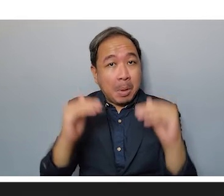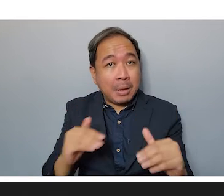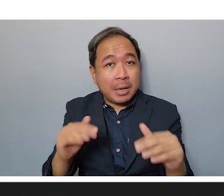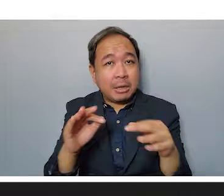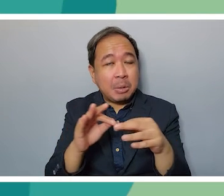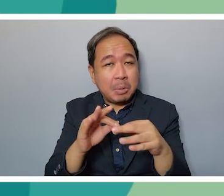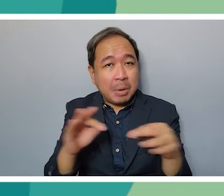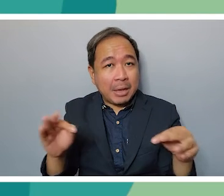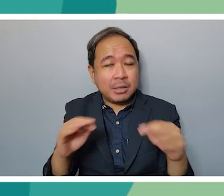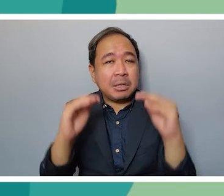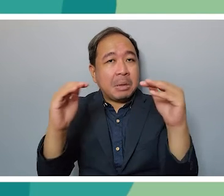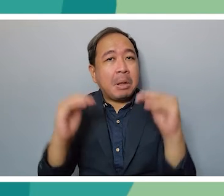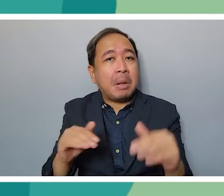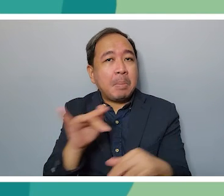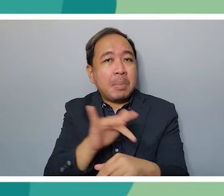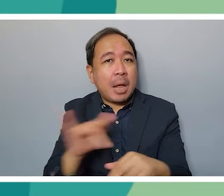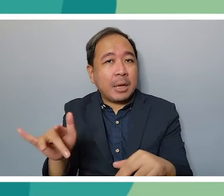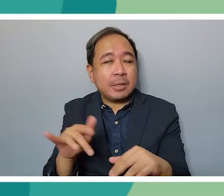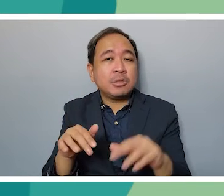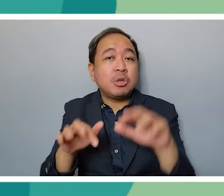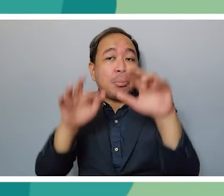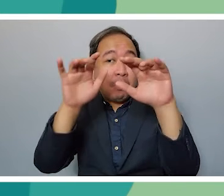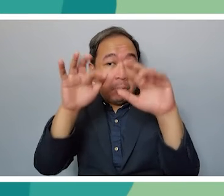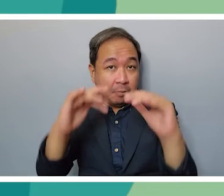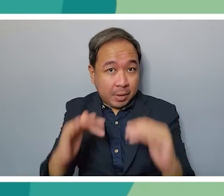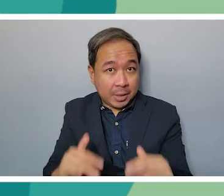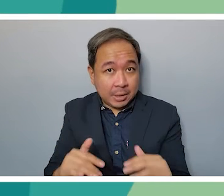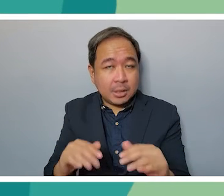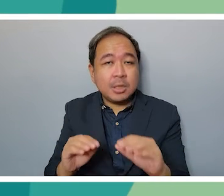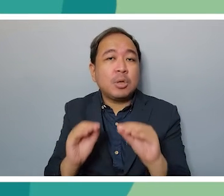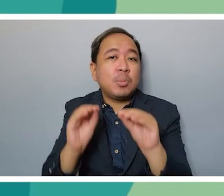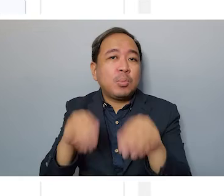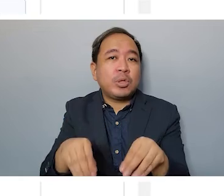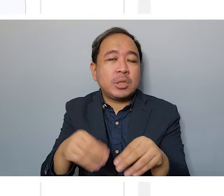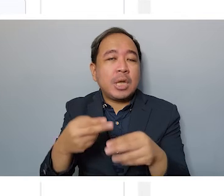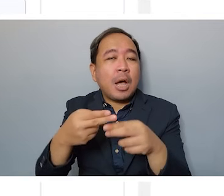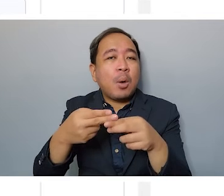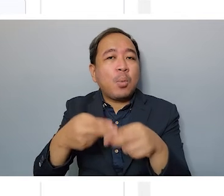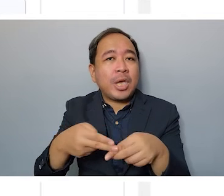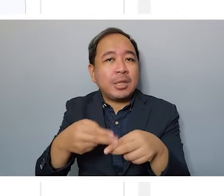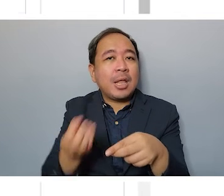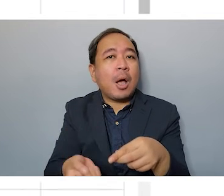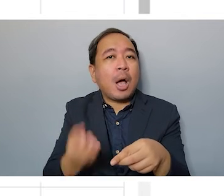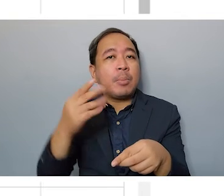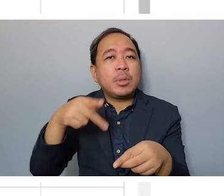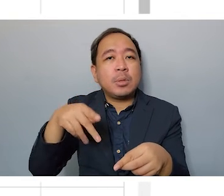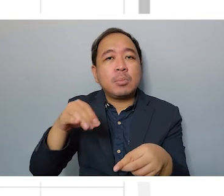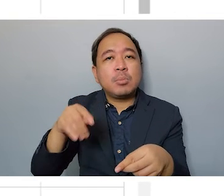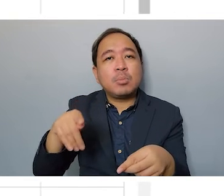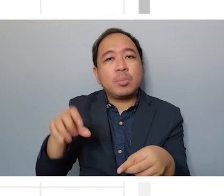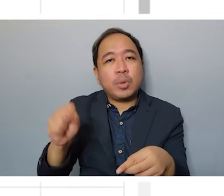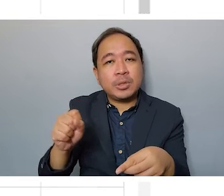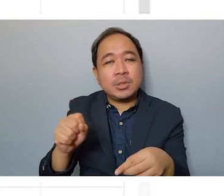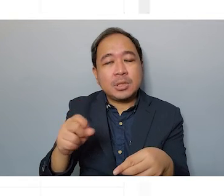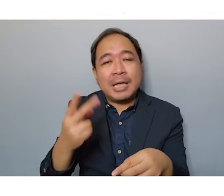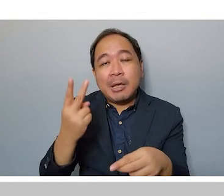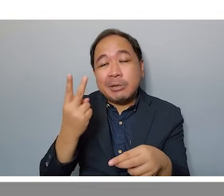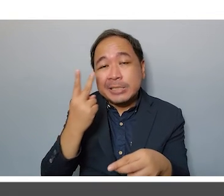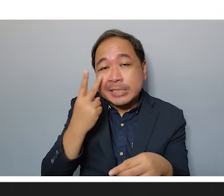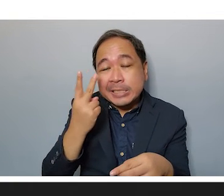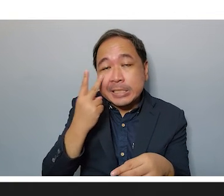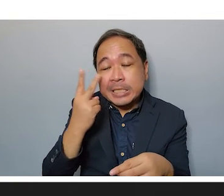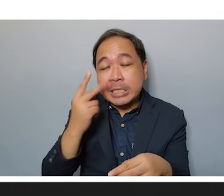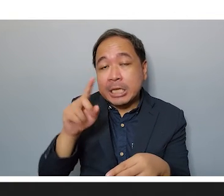blanks. Fill everything up until you finish your fill-in-the-blanks question. Don't forget to type in the weight of each answer.